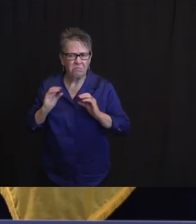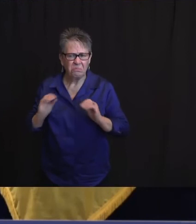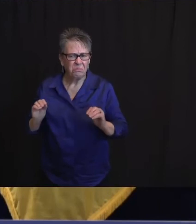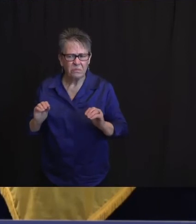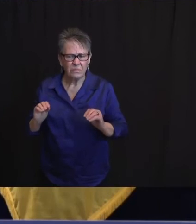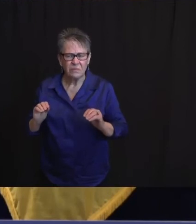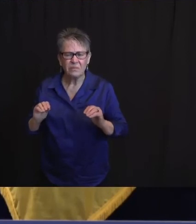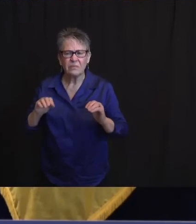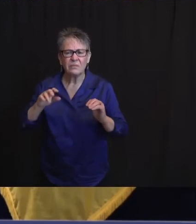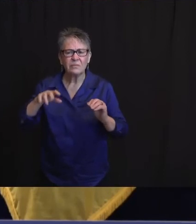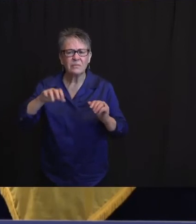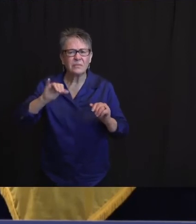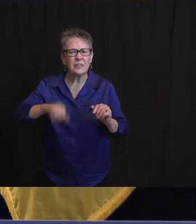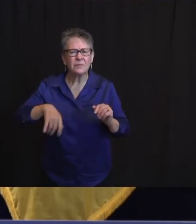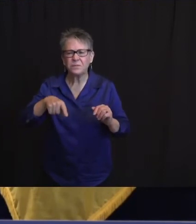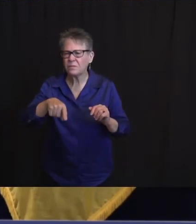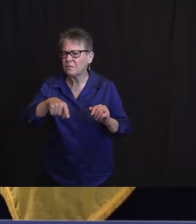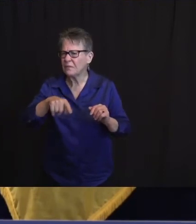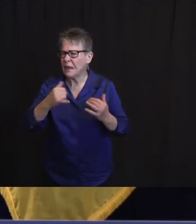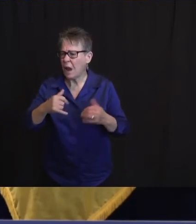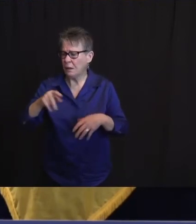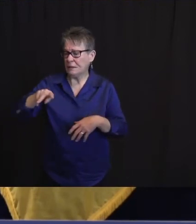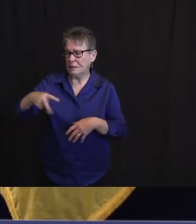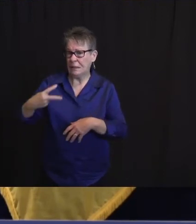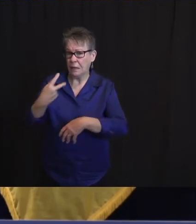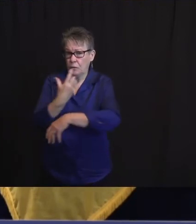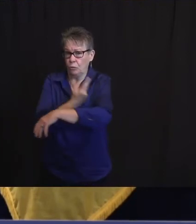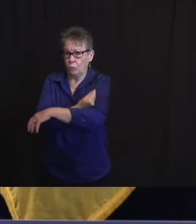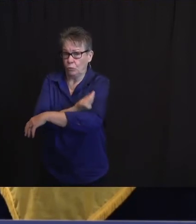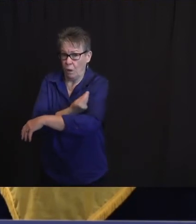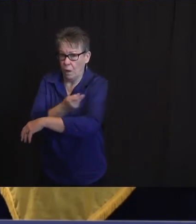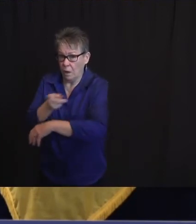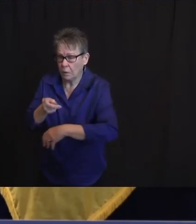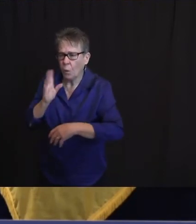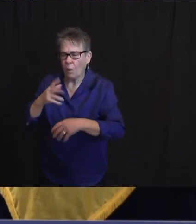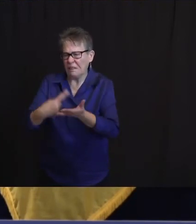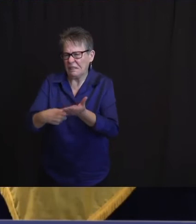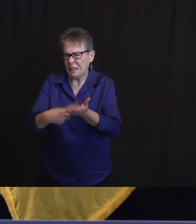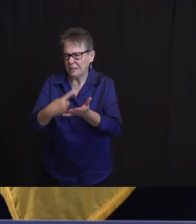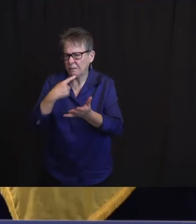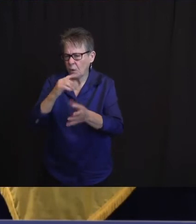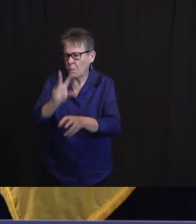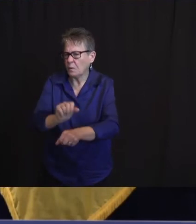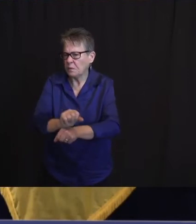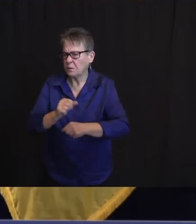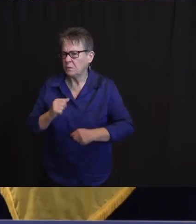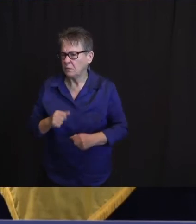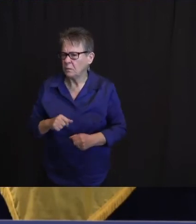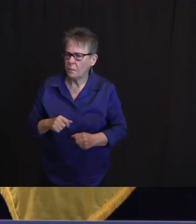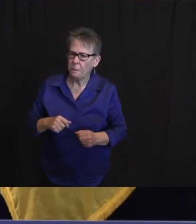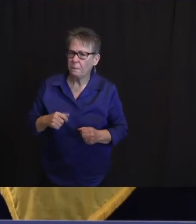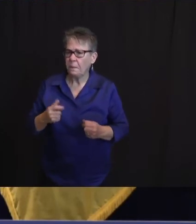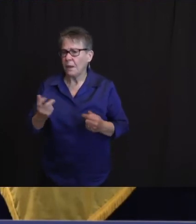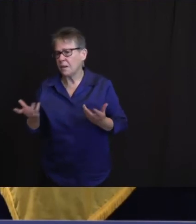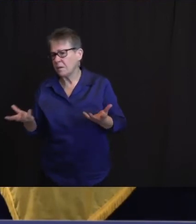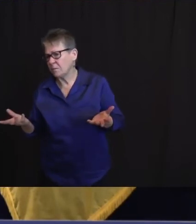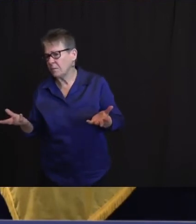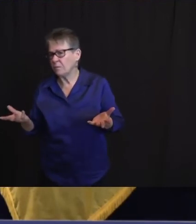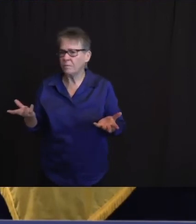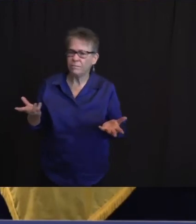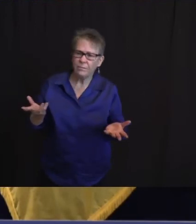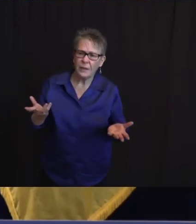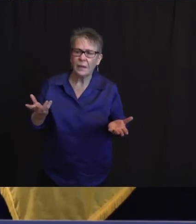appointments. The vaccines on weekends, it's a simple, this is why this is, with all due respect to the federal government, that deserves a good